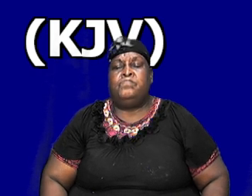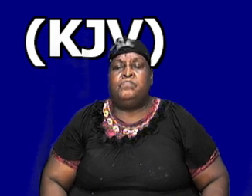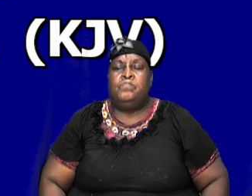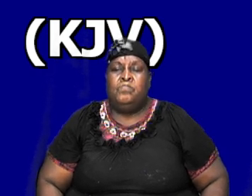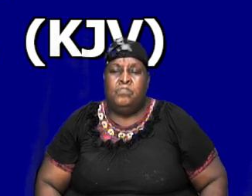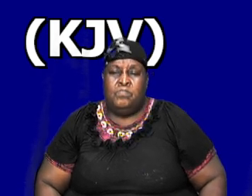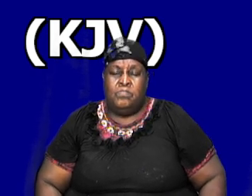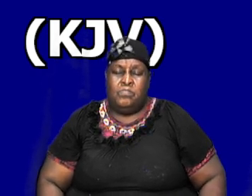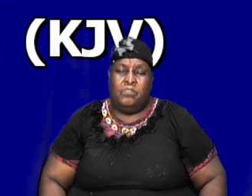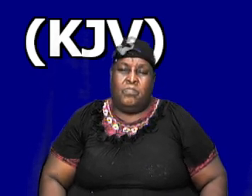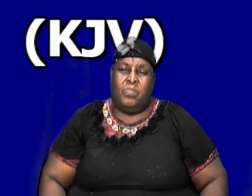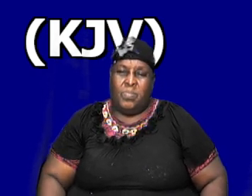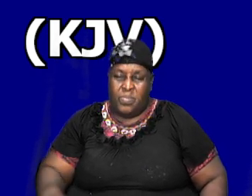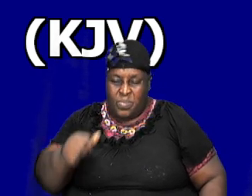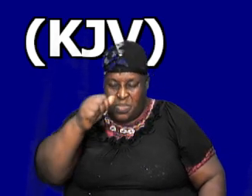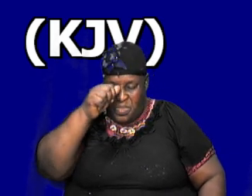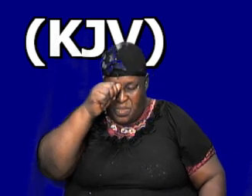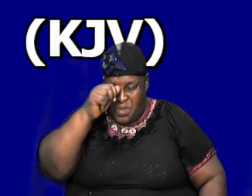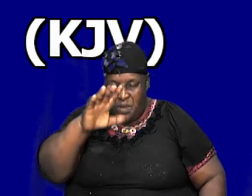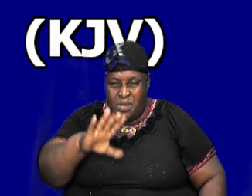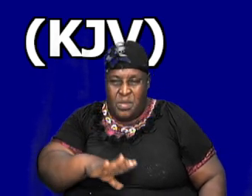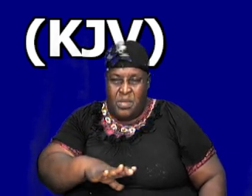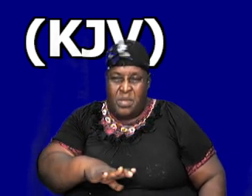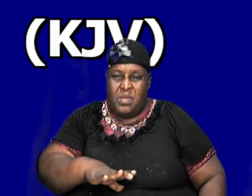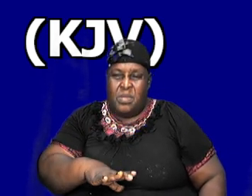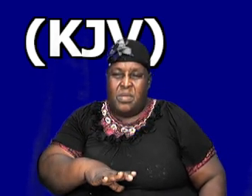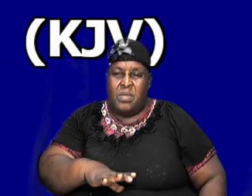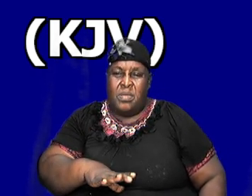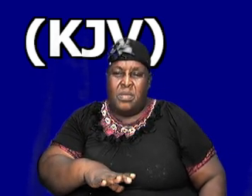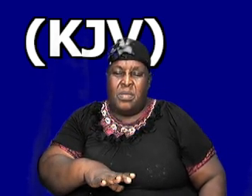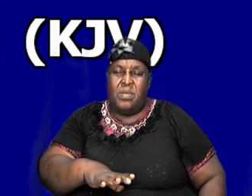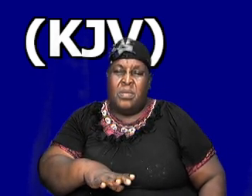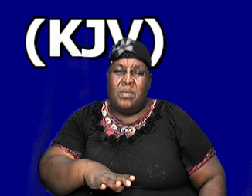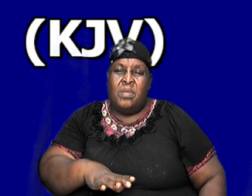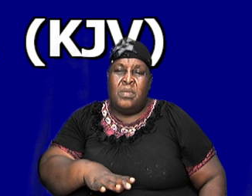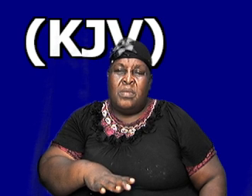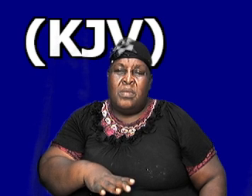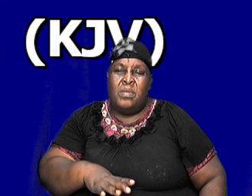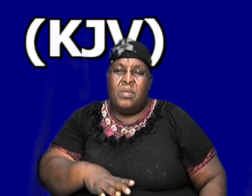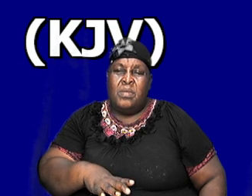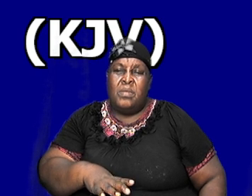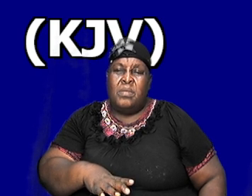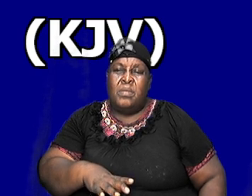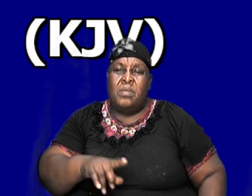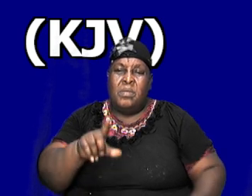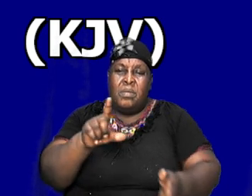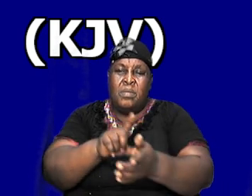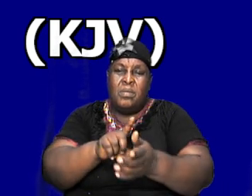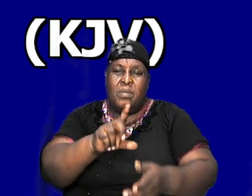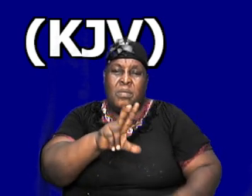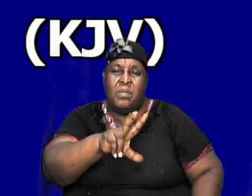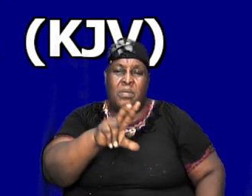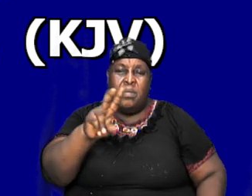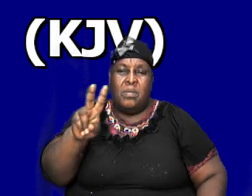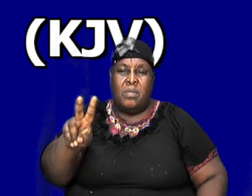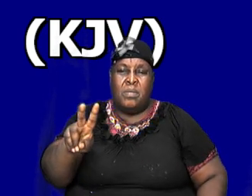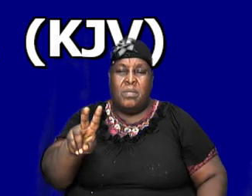scholars say, is the key verse in the book of Luke. Continue. Next